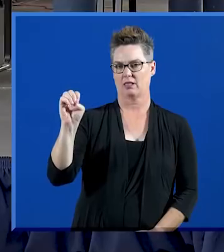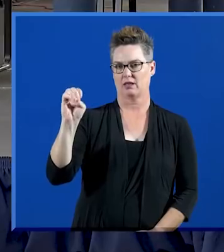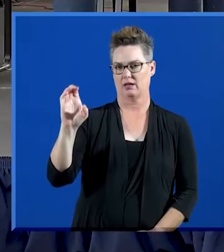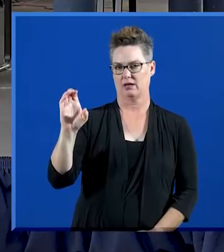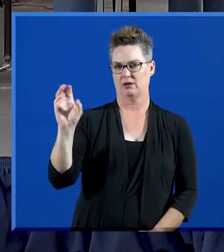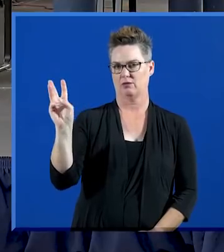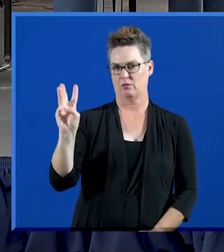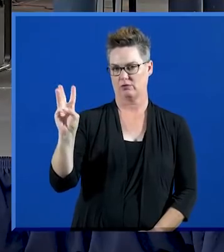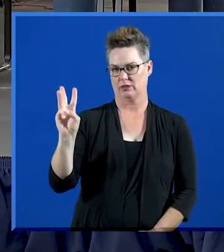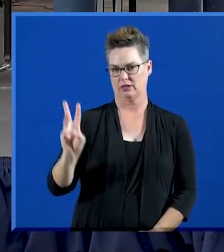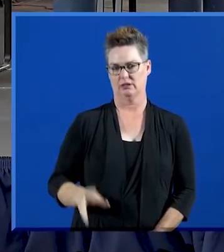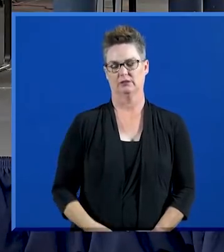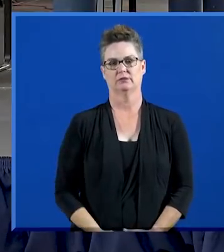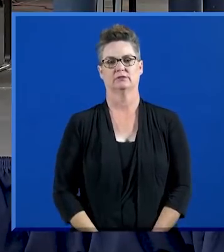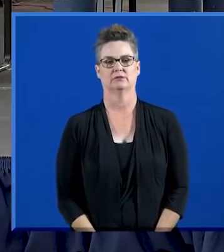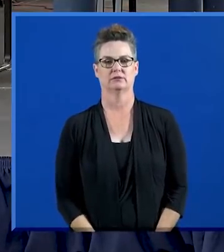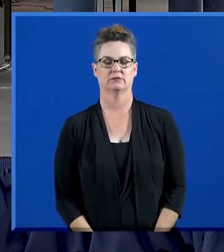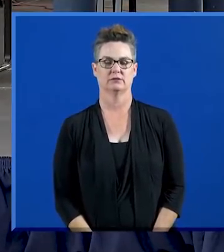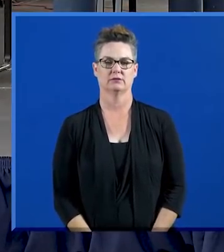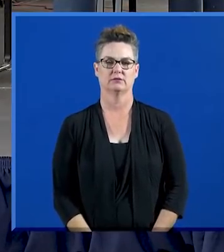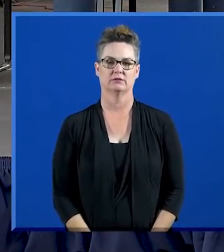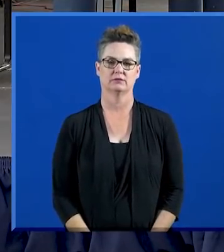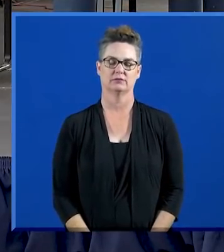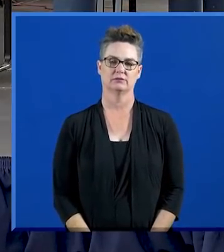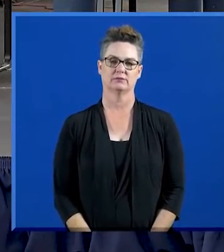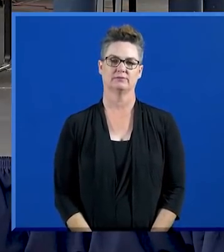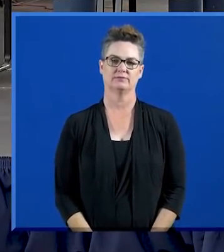Alec Welke.